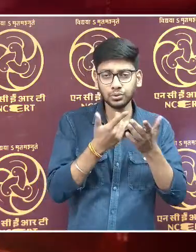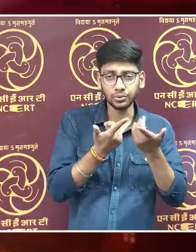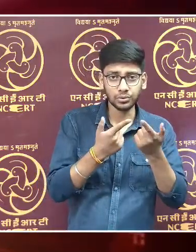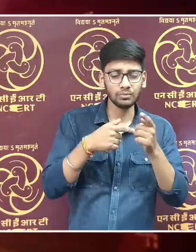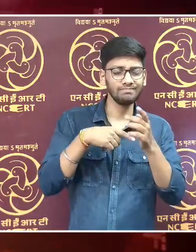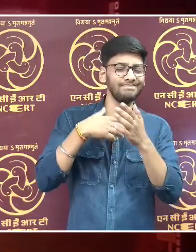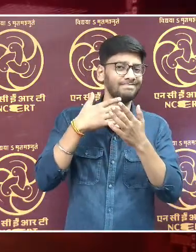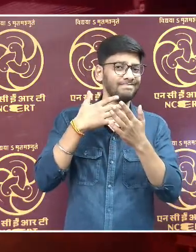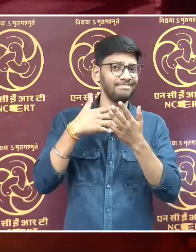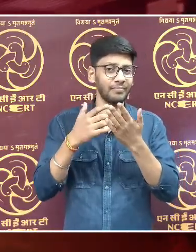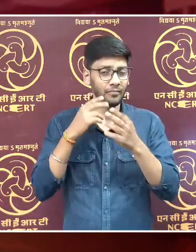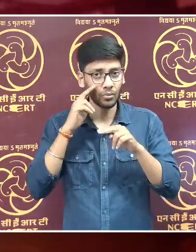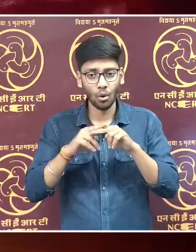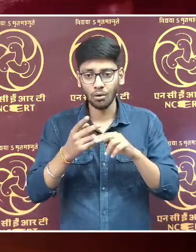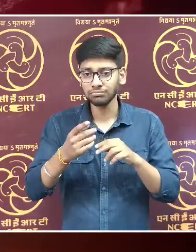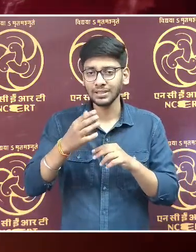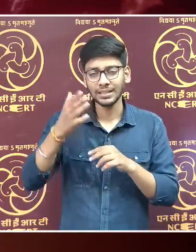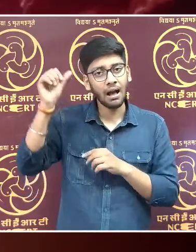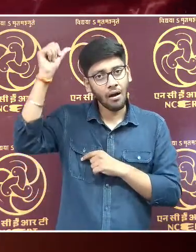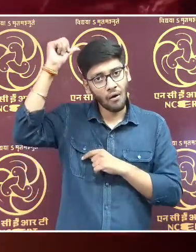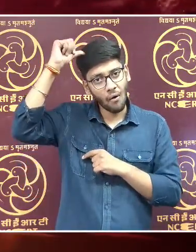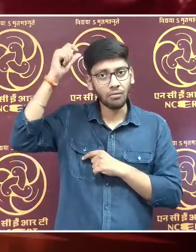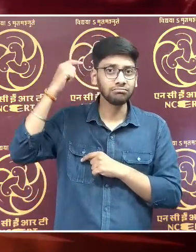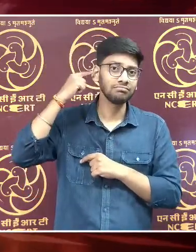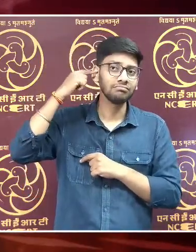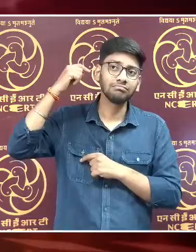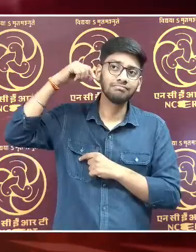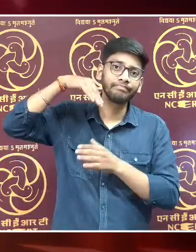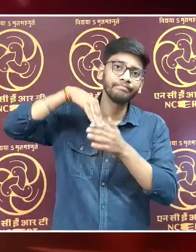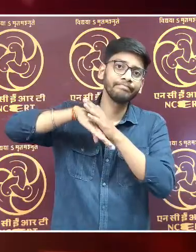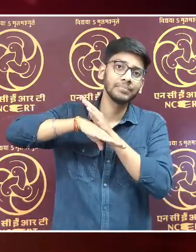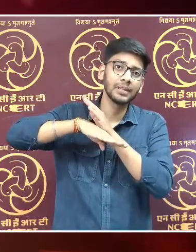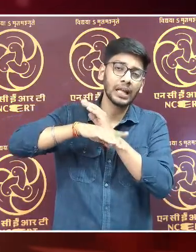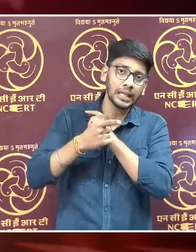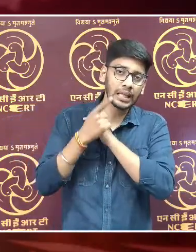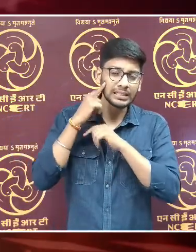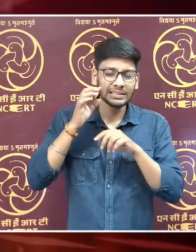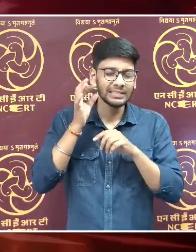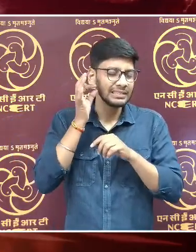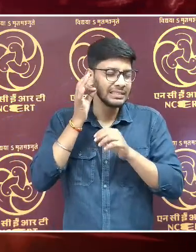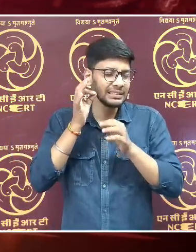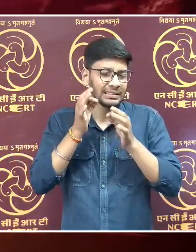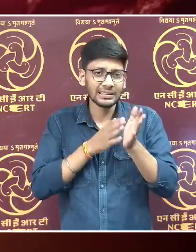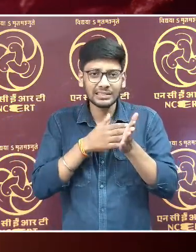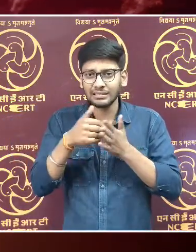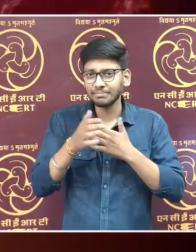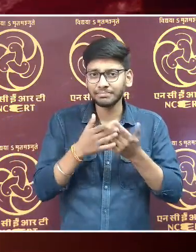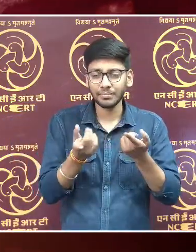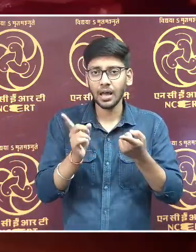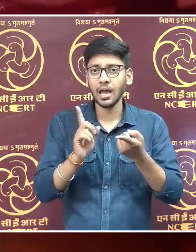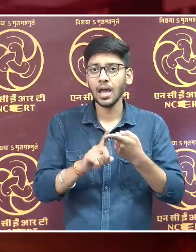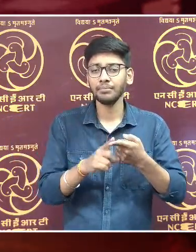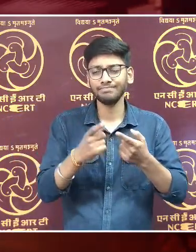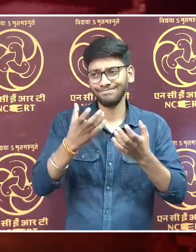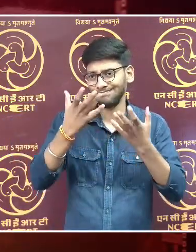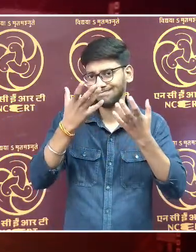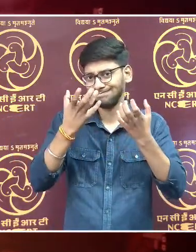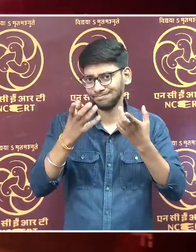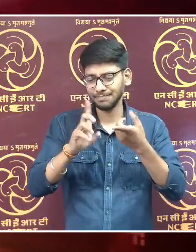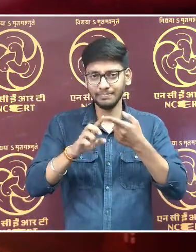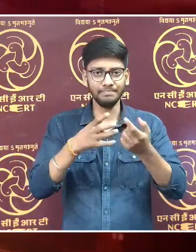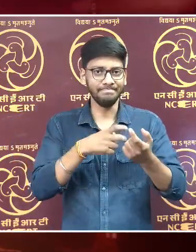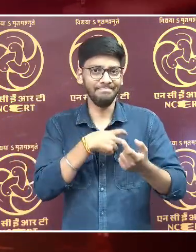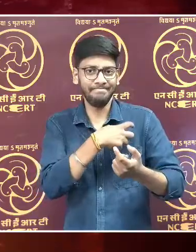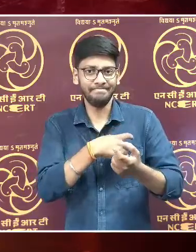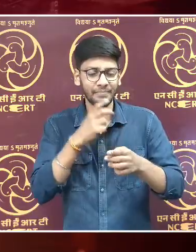of pouring oil into the ears just because they felt like they have irritation or they have a blockage in the ear. They didn't understand that it's because